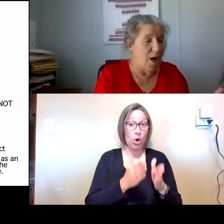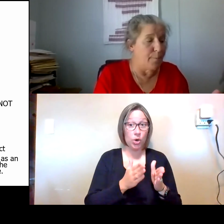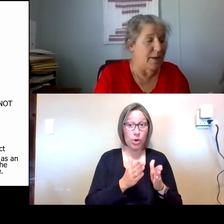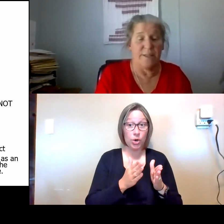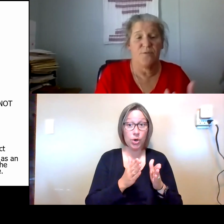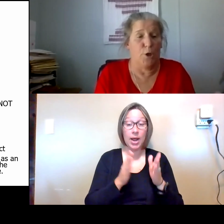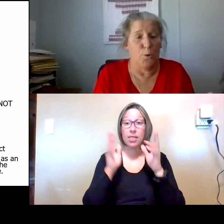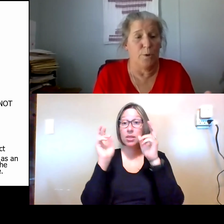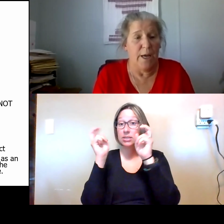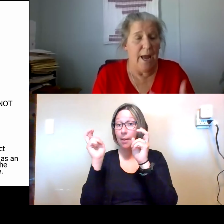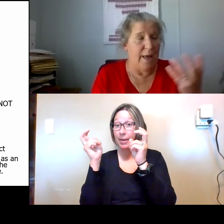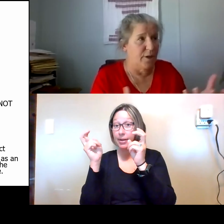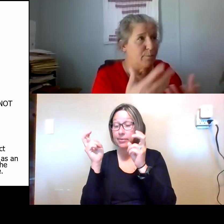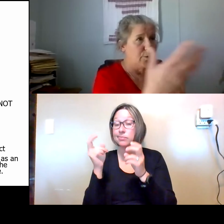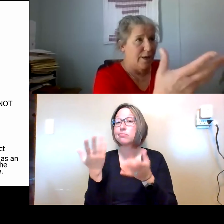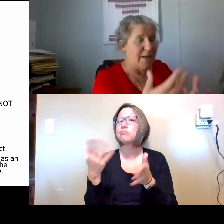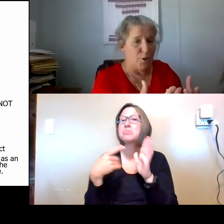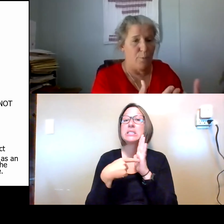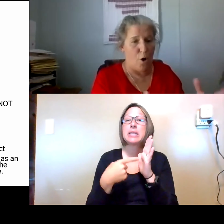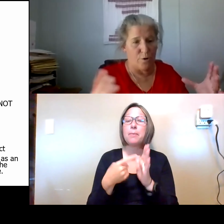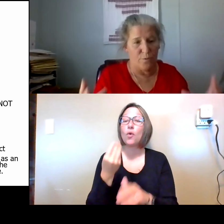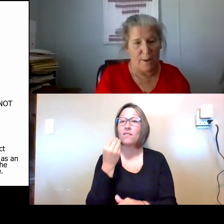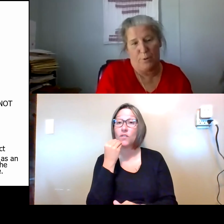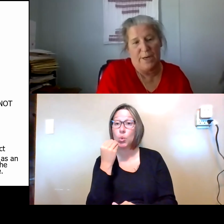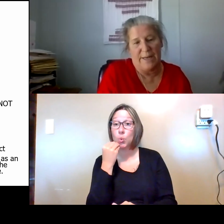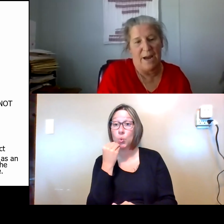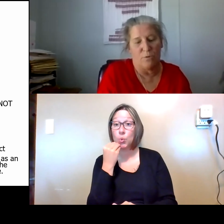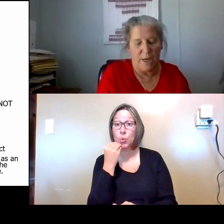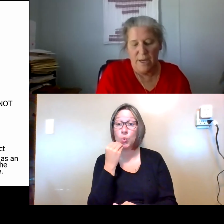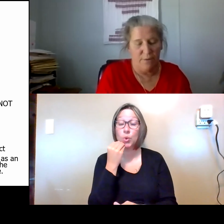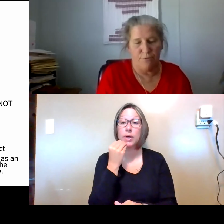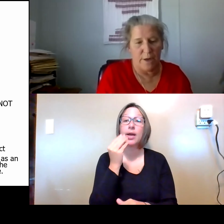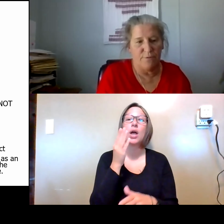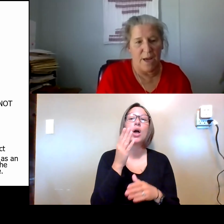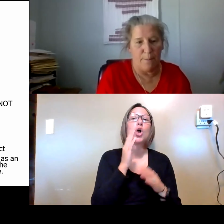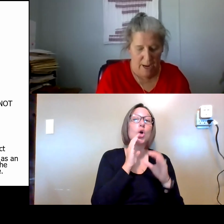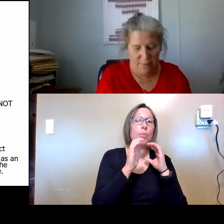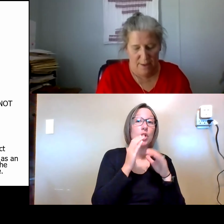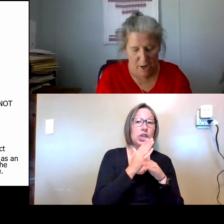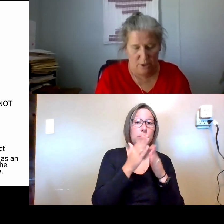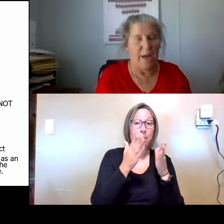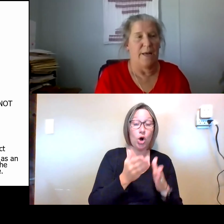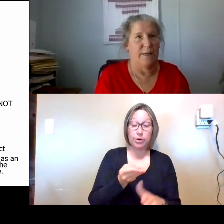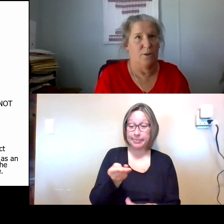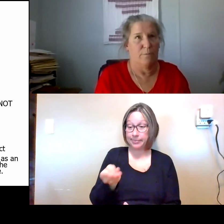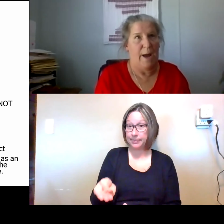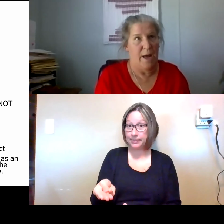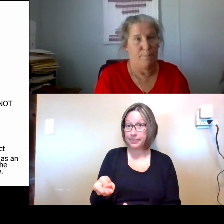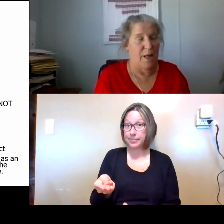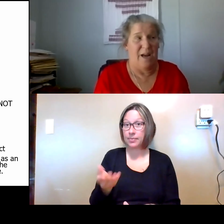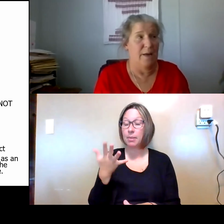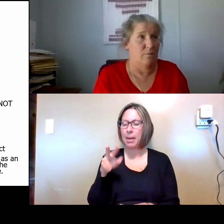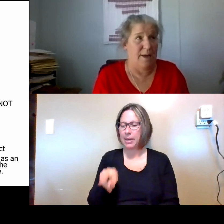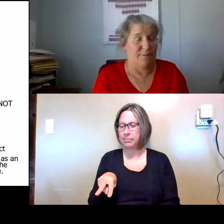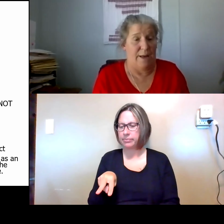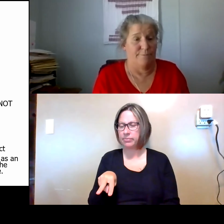the topic is food and the communication partner, they put it down in front of them and they might look at it and look back up